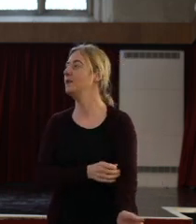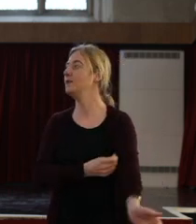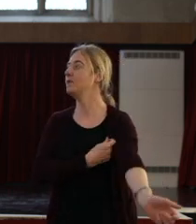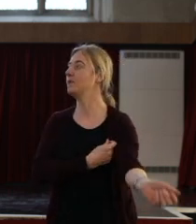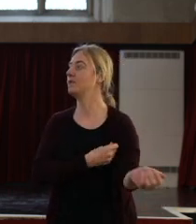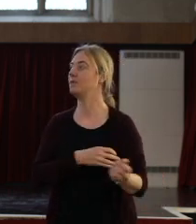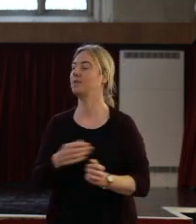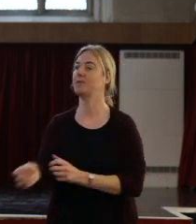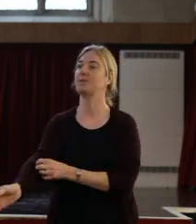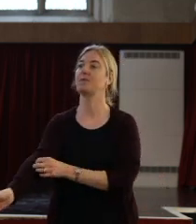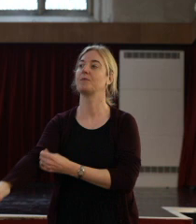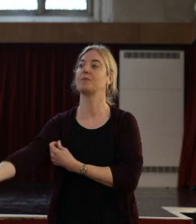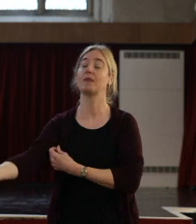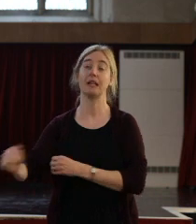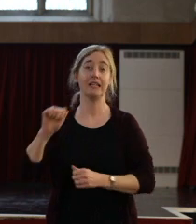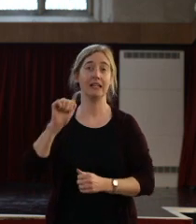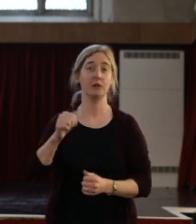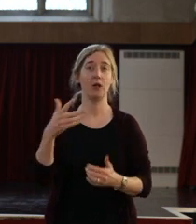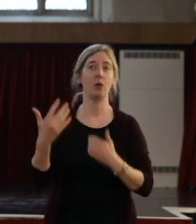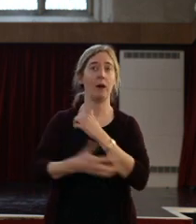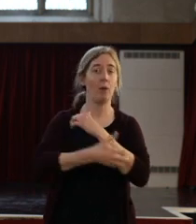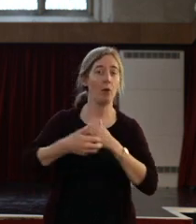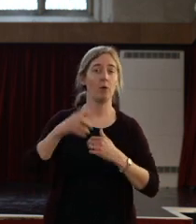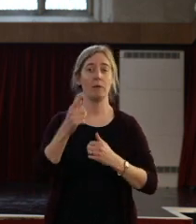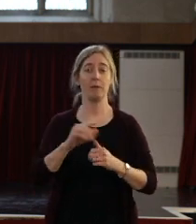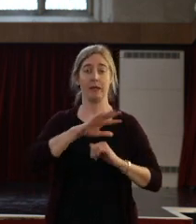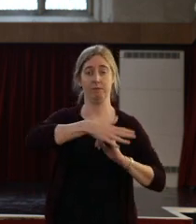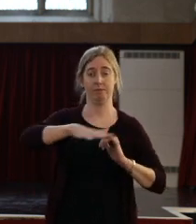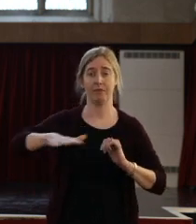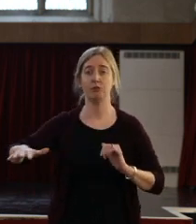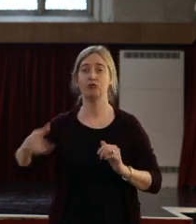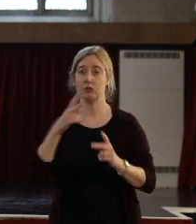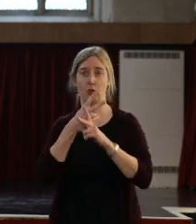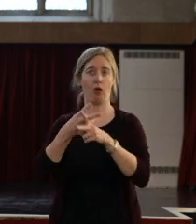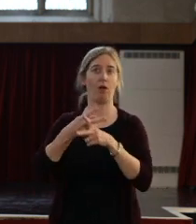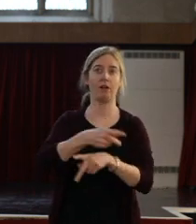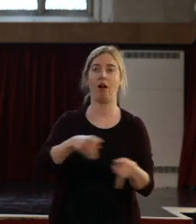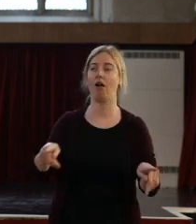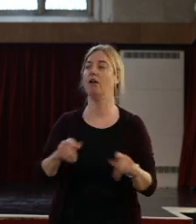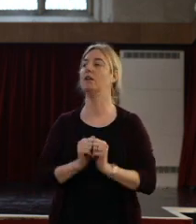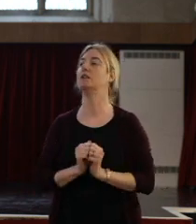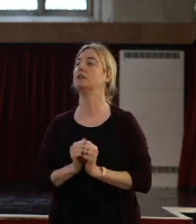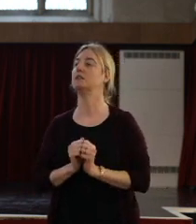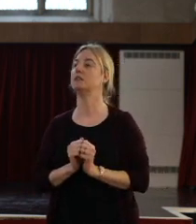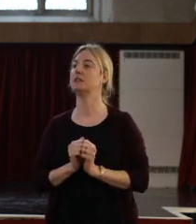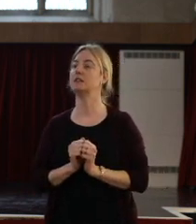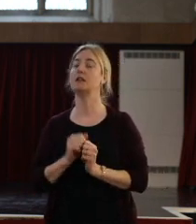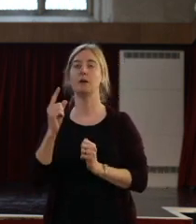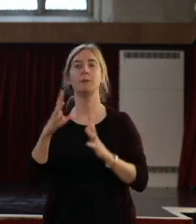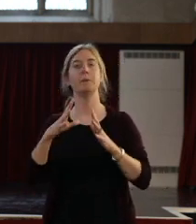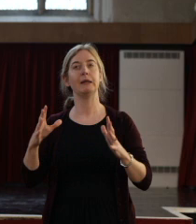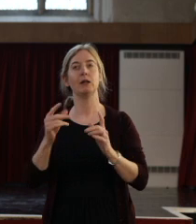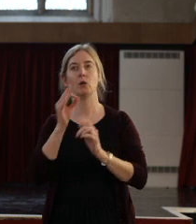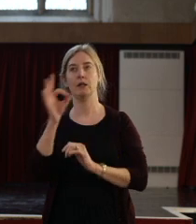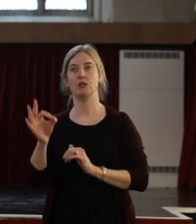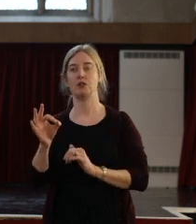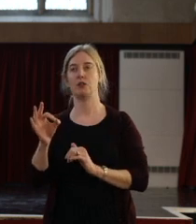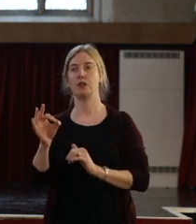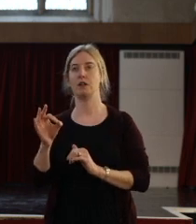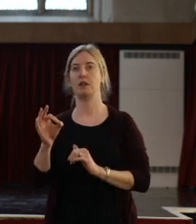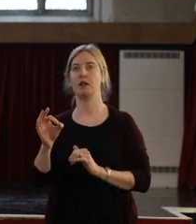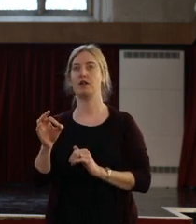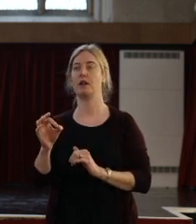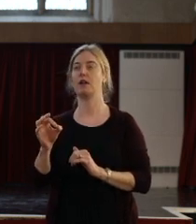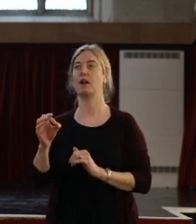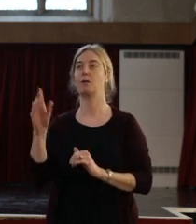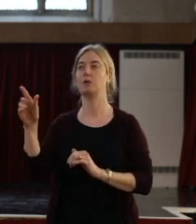country. Of course. Which is the bigger question I wanted to come to. And I want to hold you in a